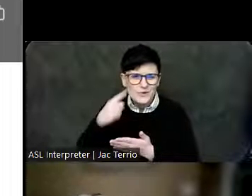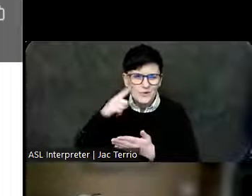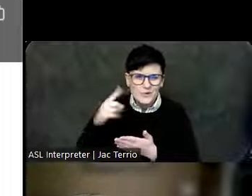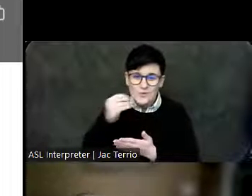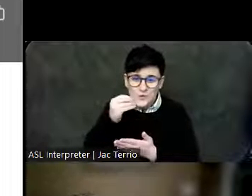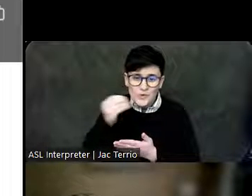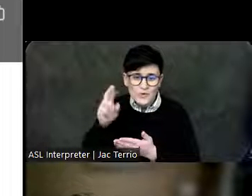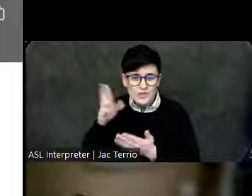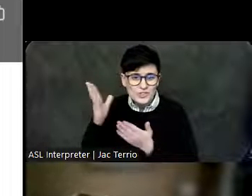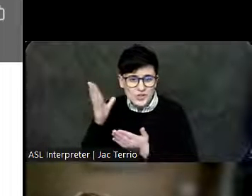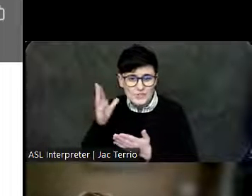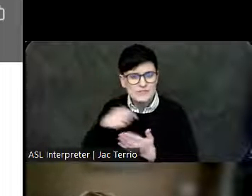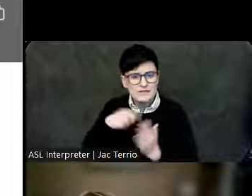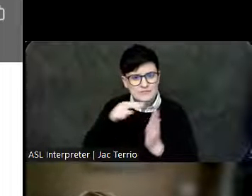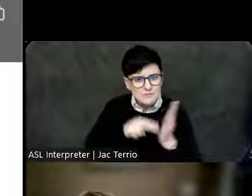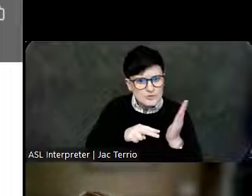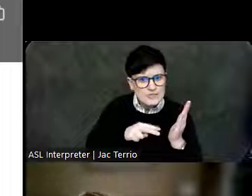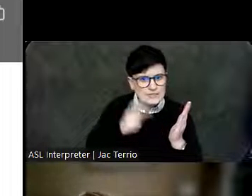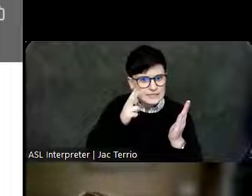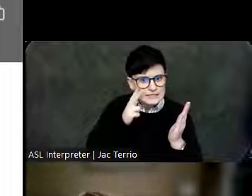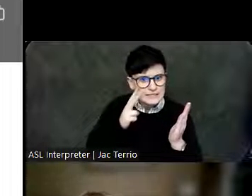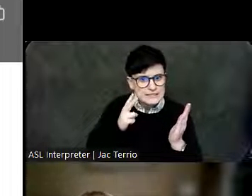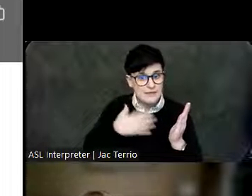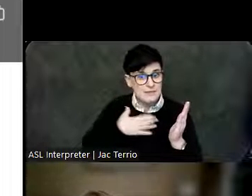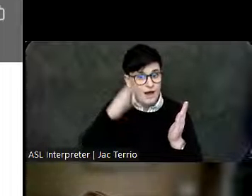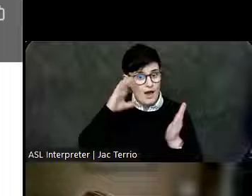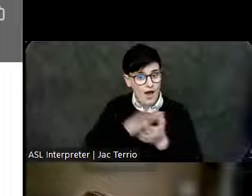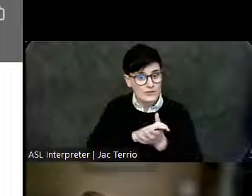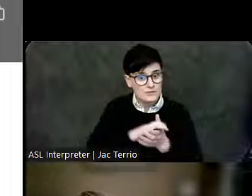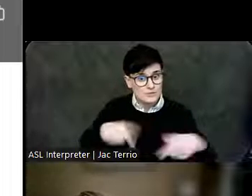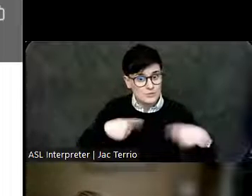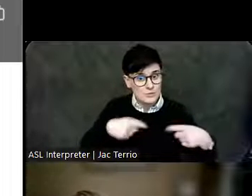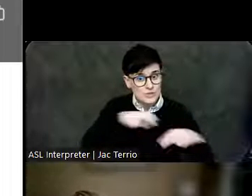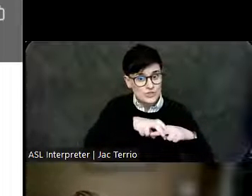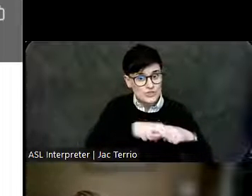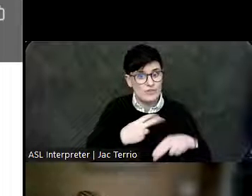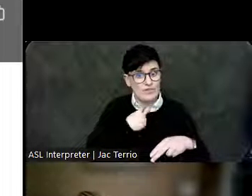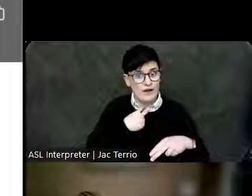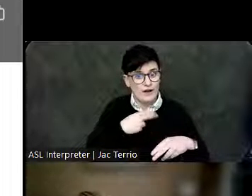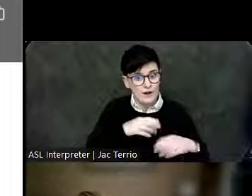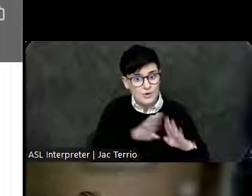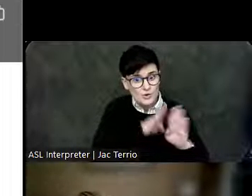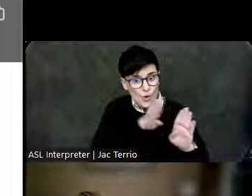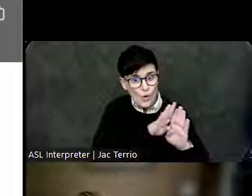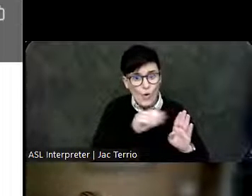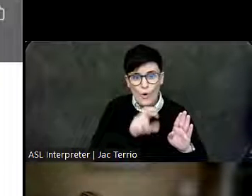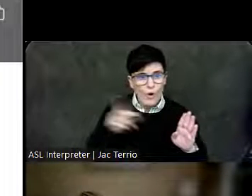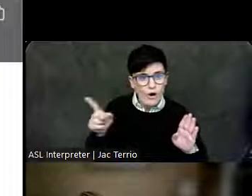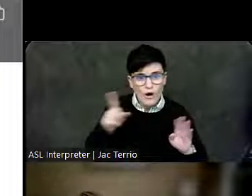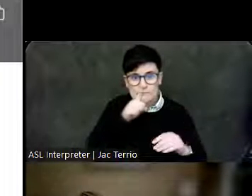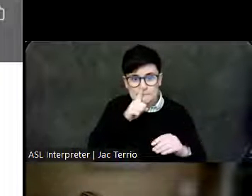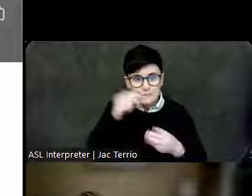to see, my husband's wheelchair got stuck in the door, or they didn't tell us there were 3 stairs, or the ramp is